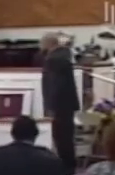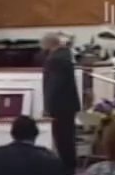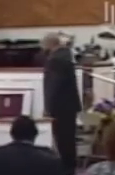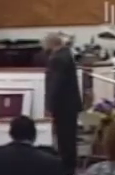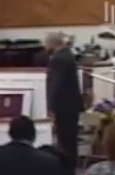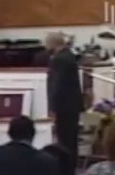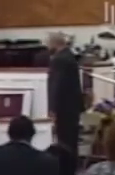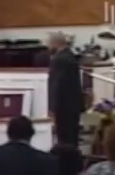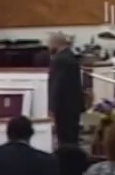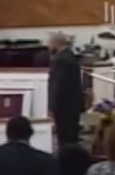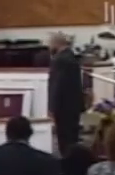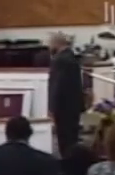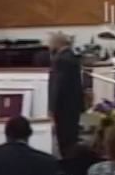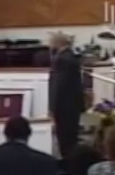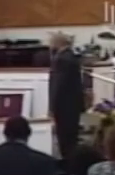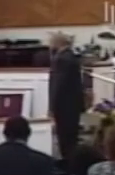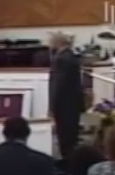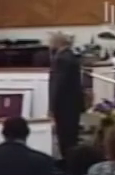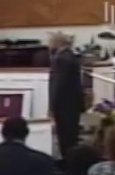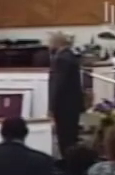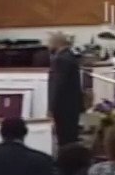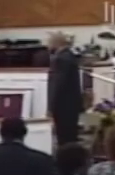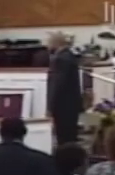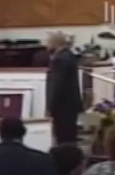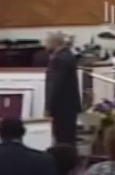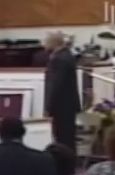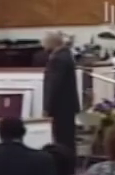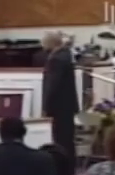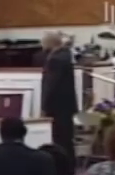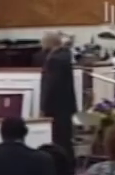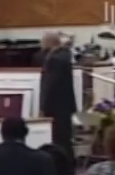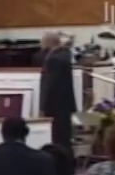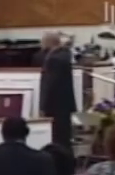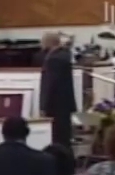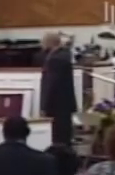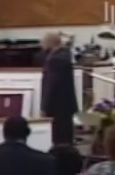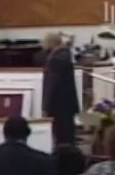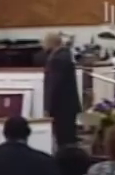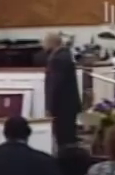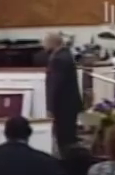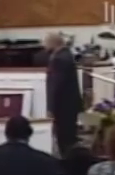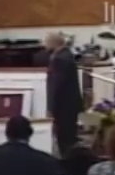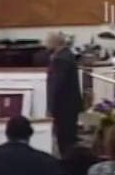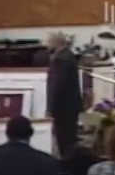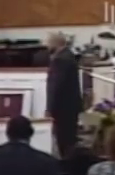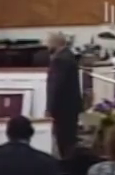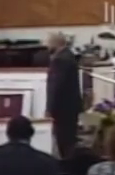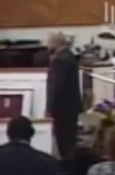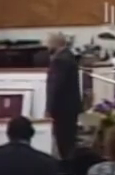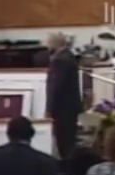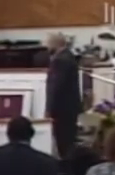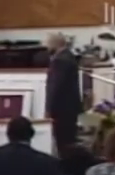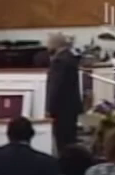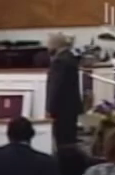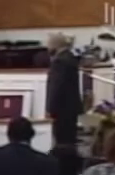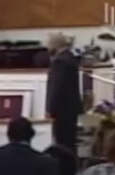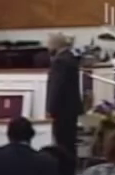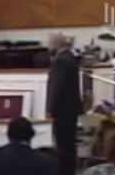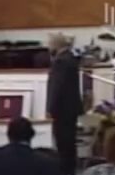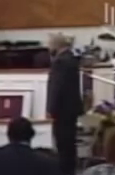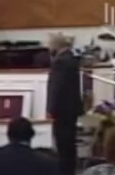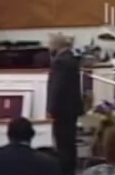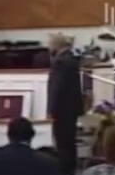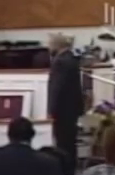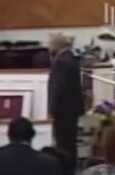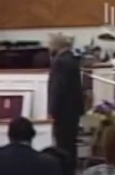Three was for the Holy Ghost. And God took that rock,